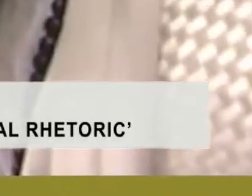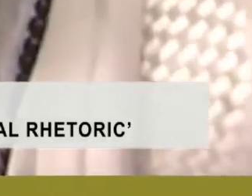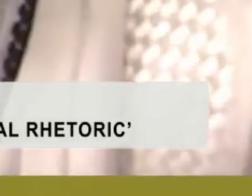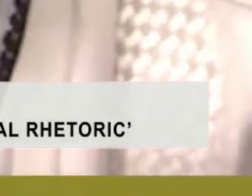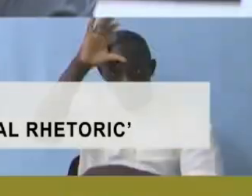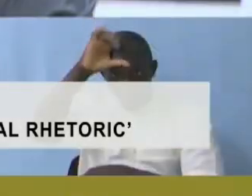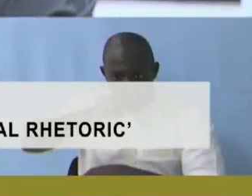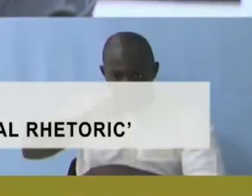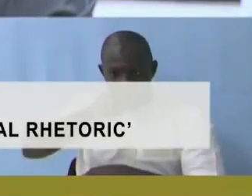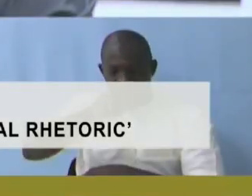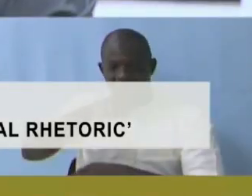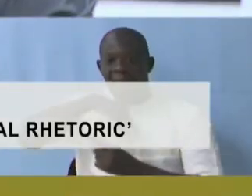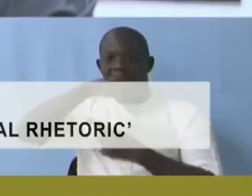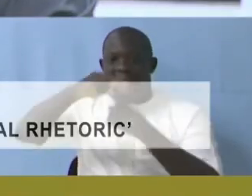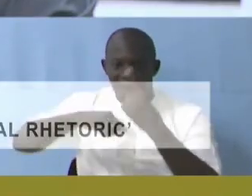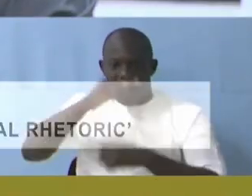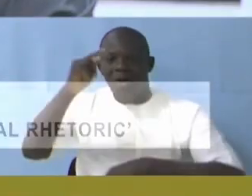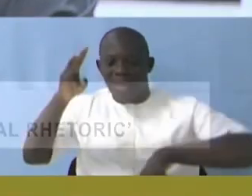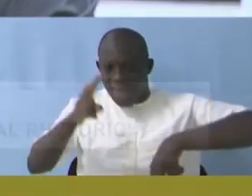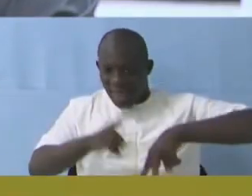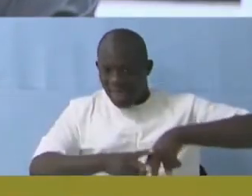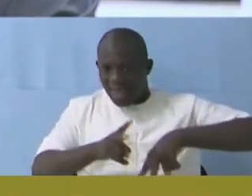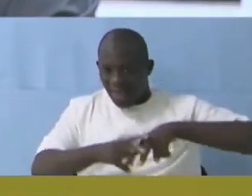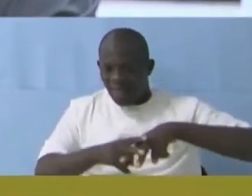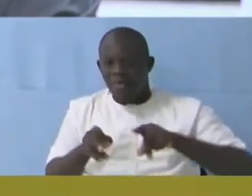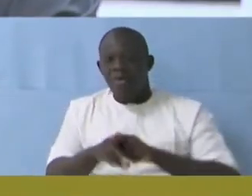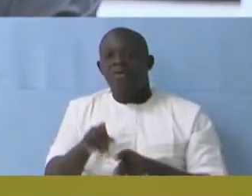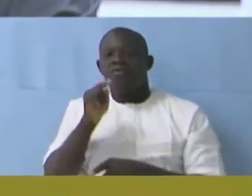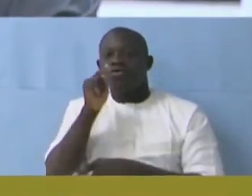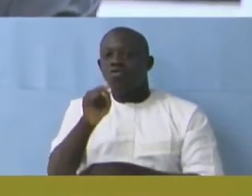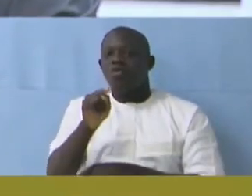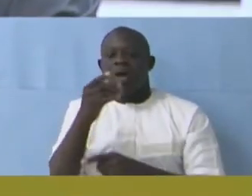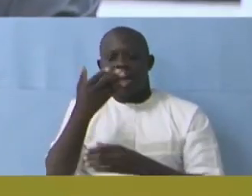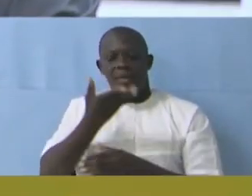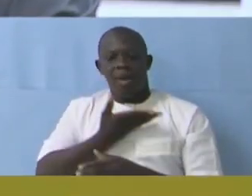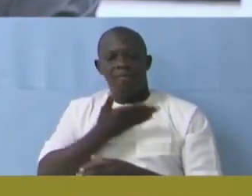bogus. For iAfrica News, I am Julden Yaiswari.